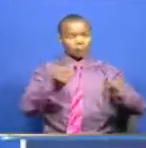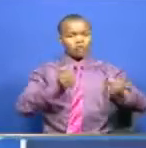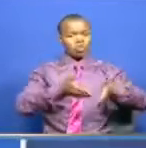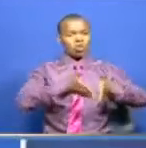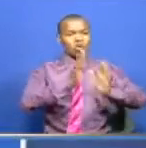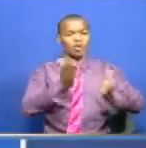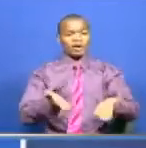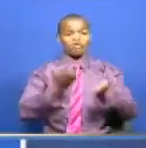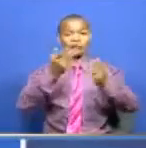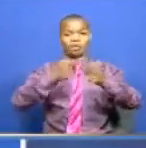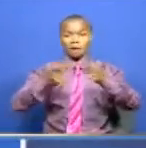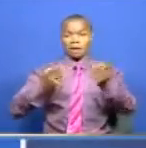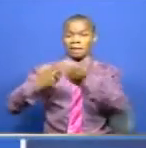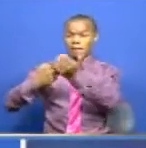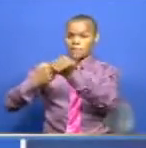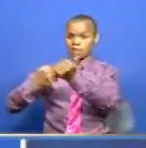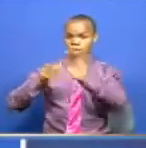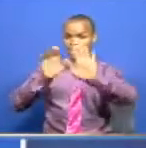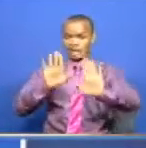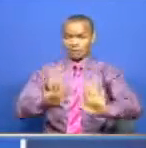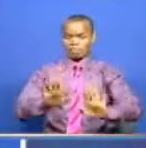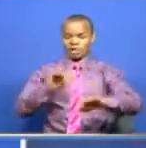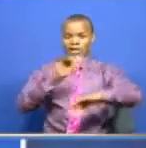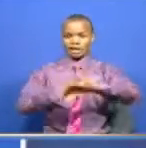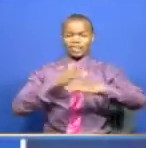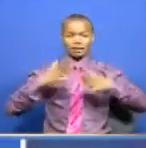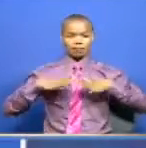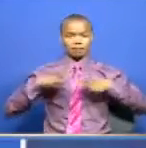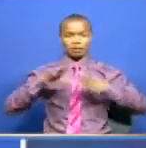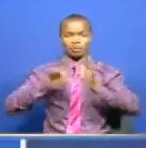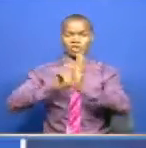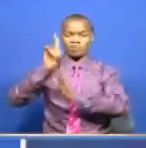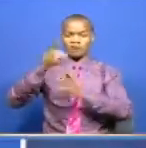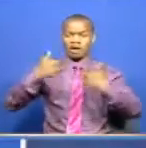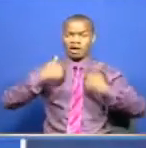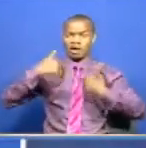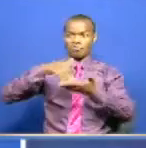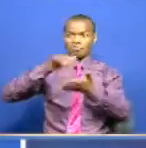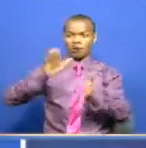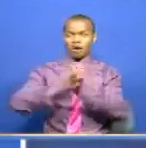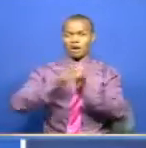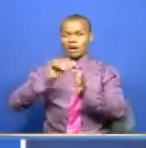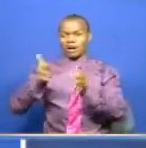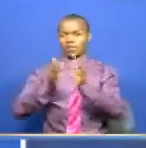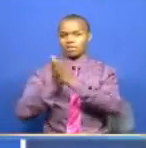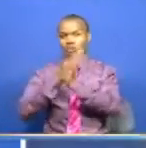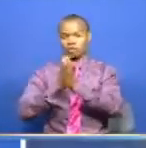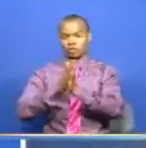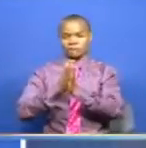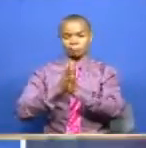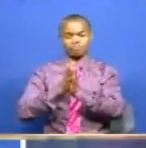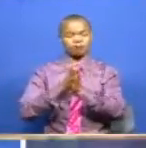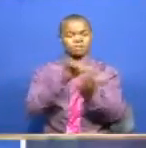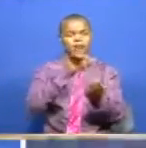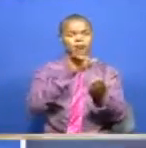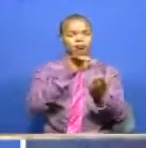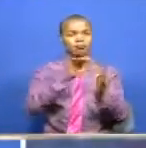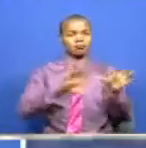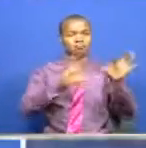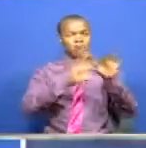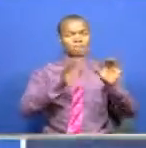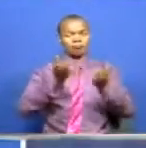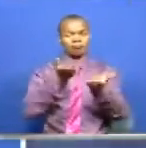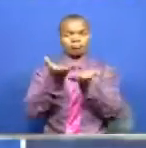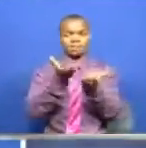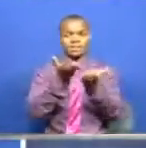long way in attracting customers to developments. Here are the details of this and other stories in our business roundup.